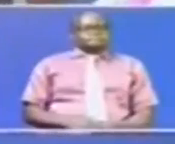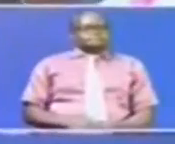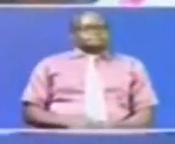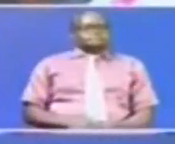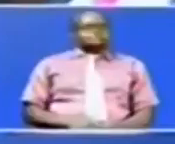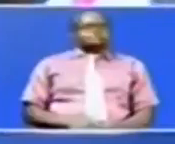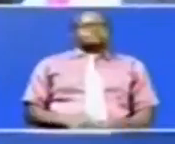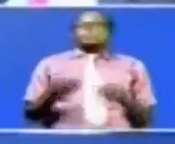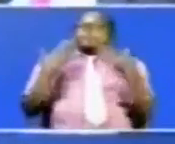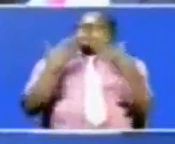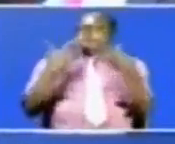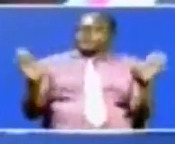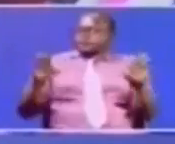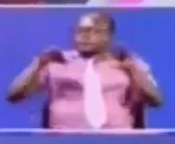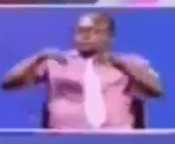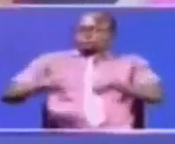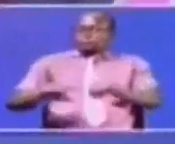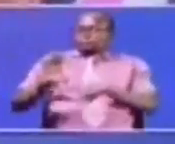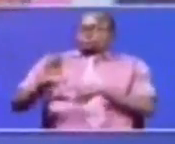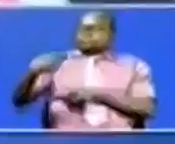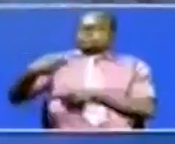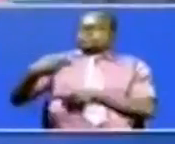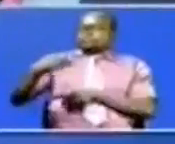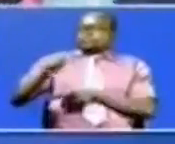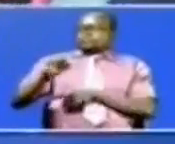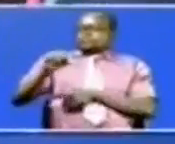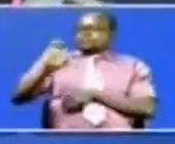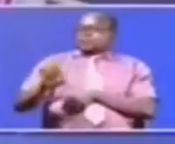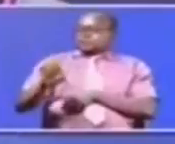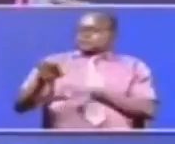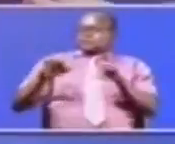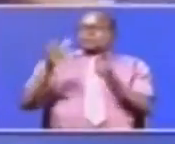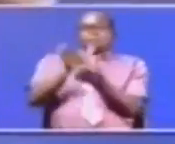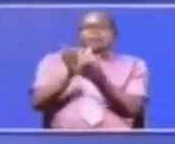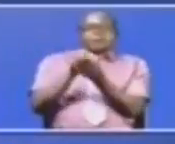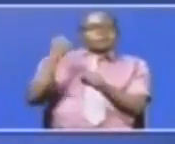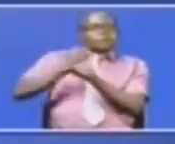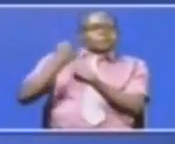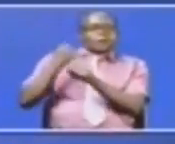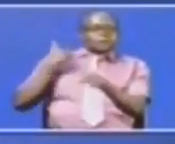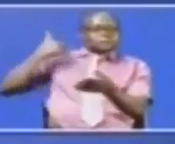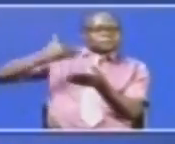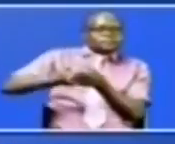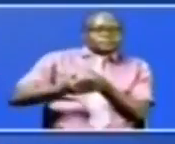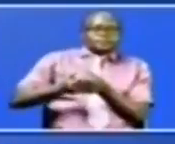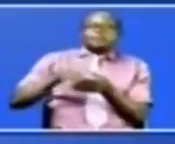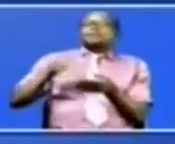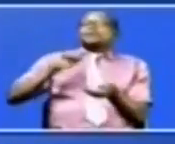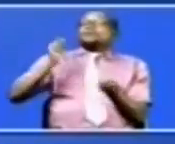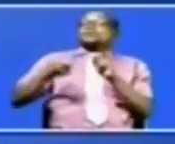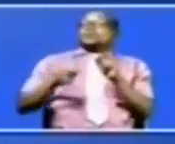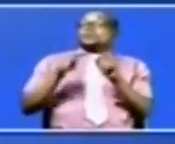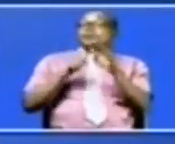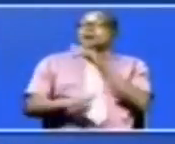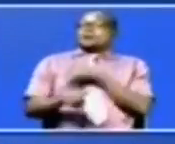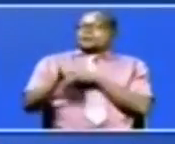The completion of the acquisition of Chase Bank has been in the works for some time now. Chase Bank, which will now be under